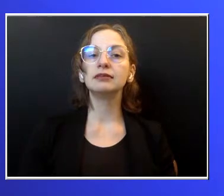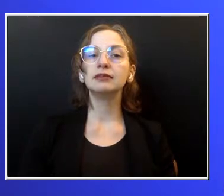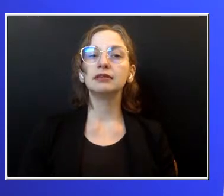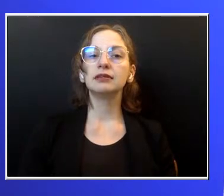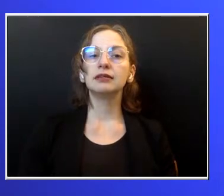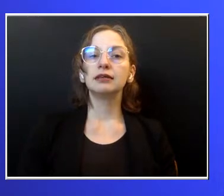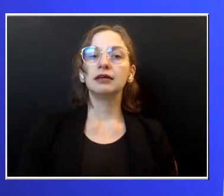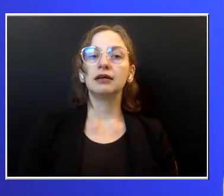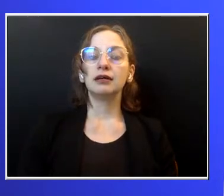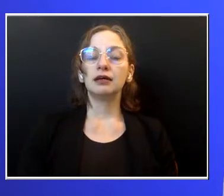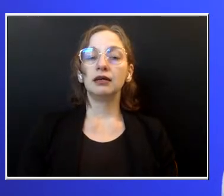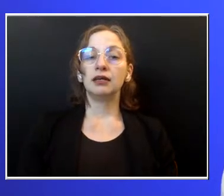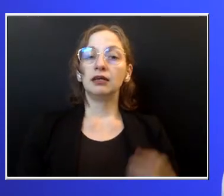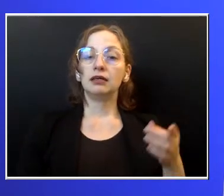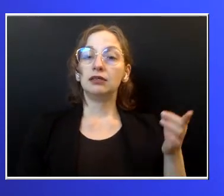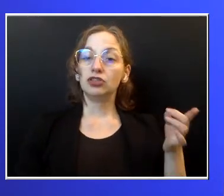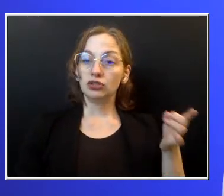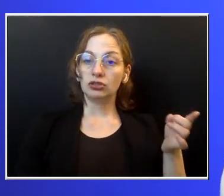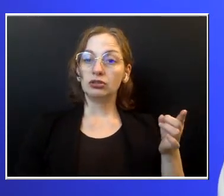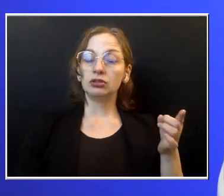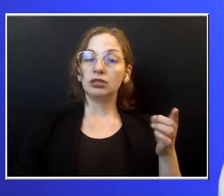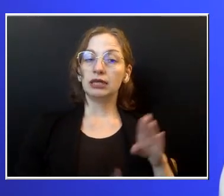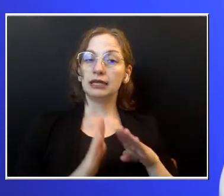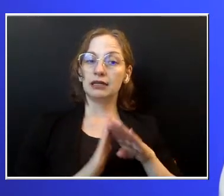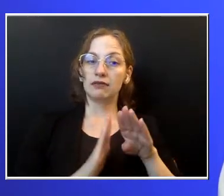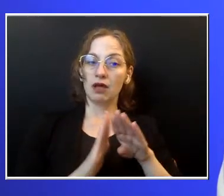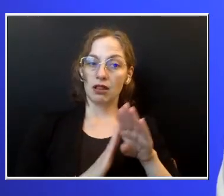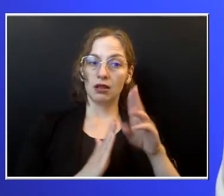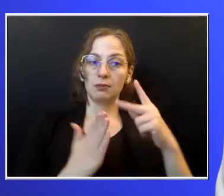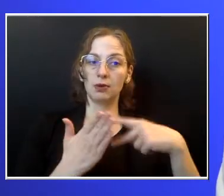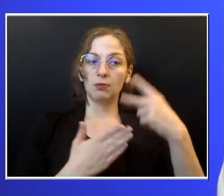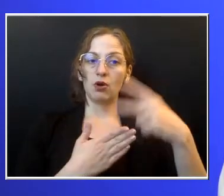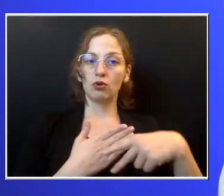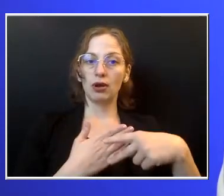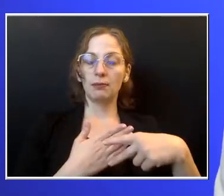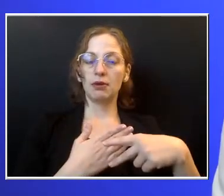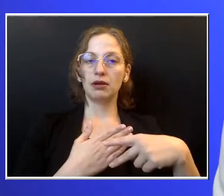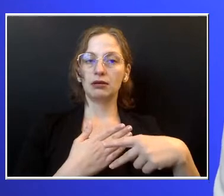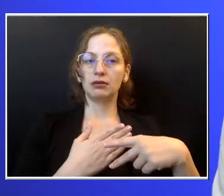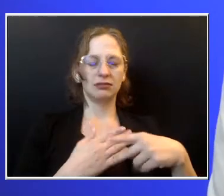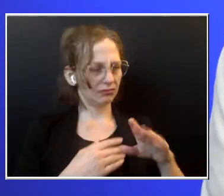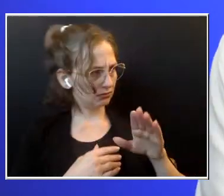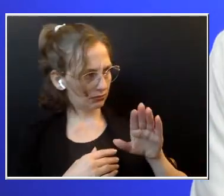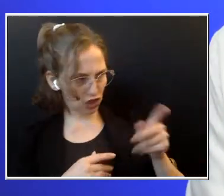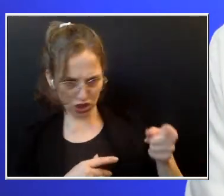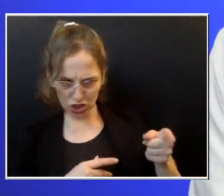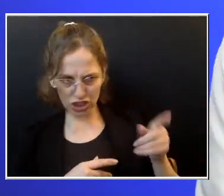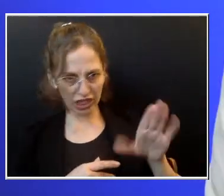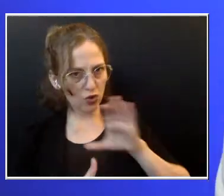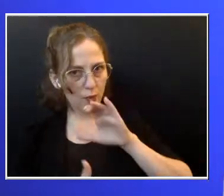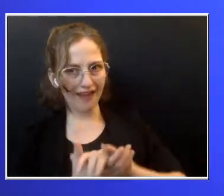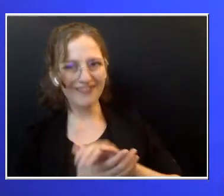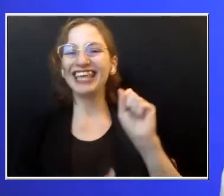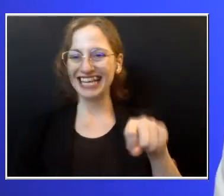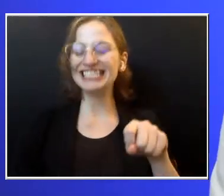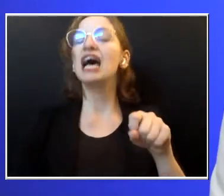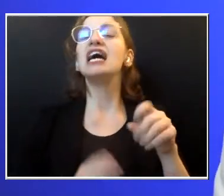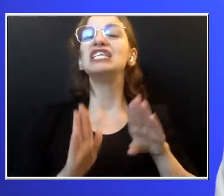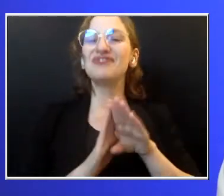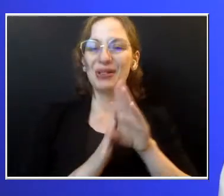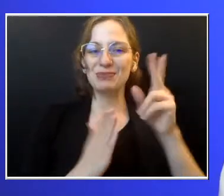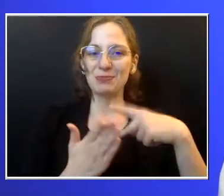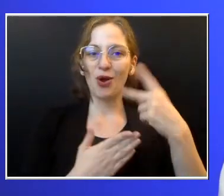to prevent the lymphedema from progressing. Your wife did this. She did. And